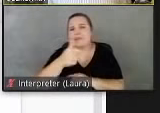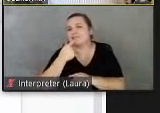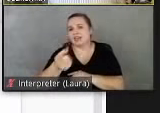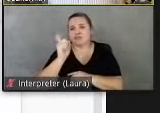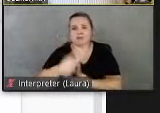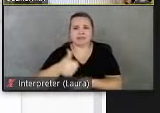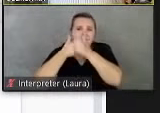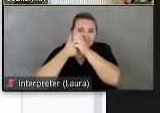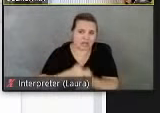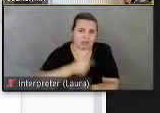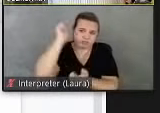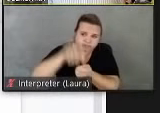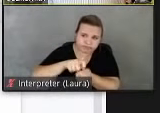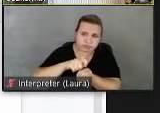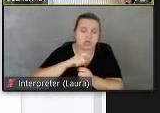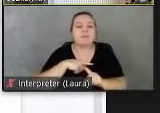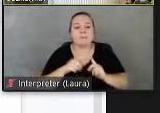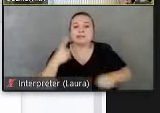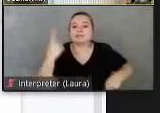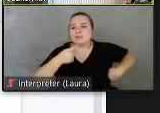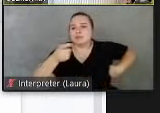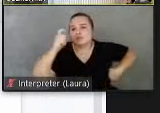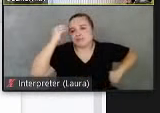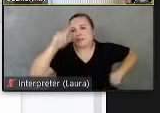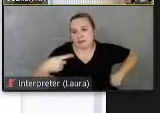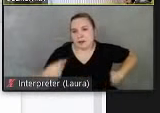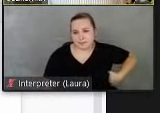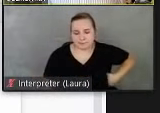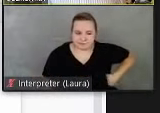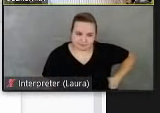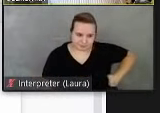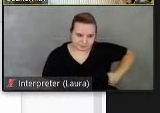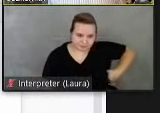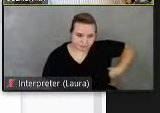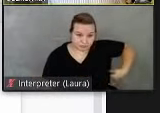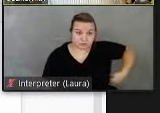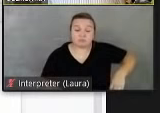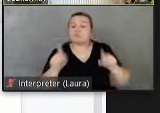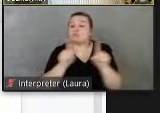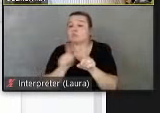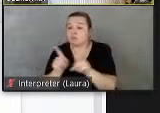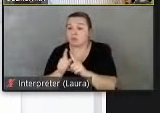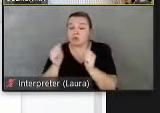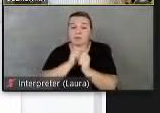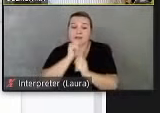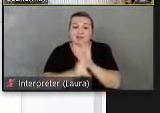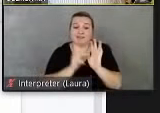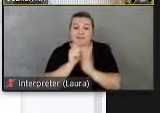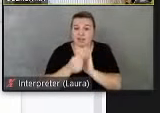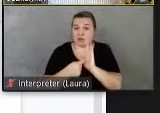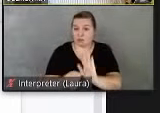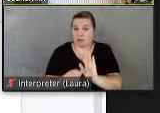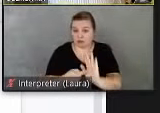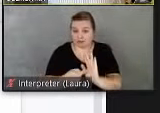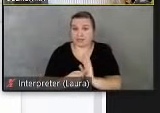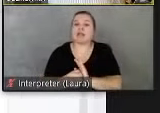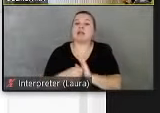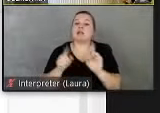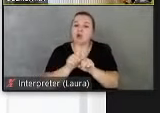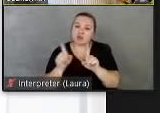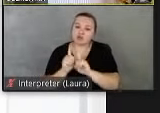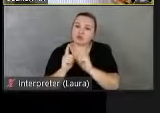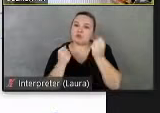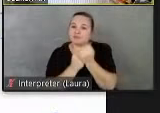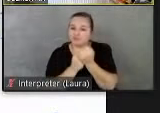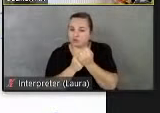by step by step, but it's something to be thinking about. Oh, and by the way, with the video modeling, to me, it also reinforces the